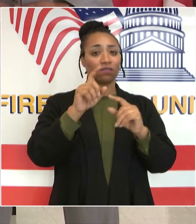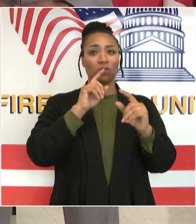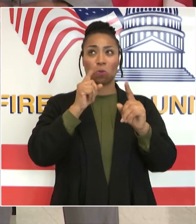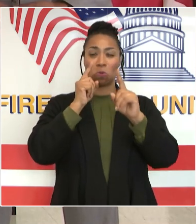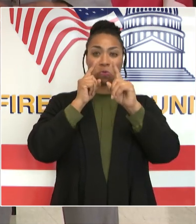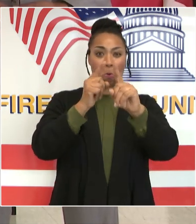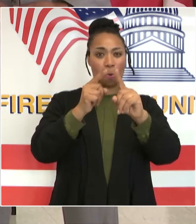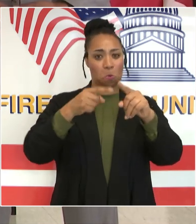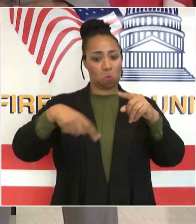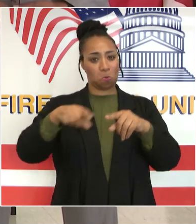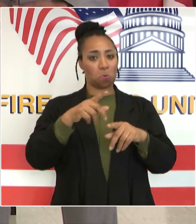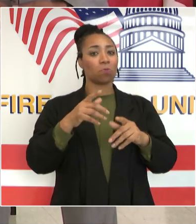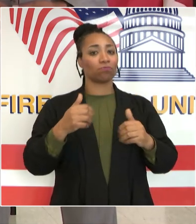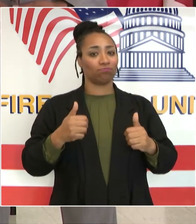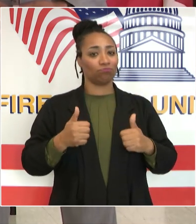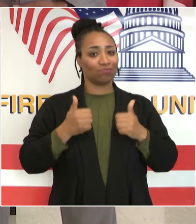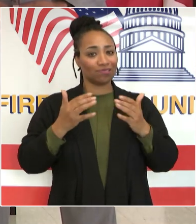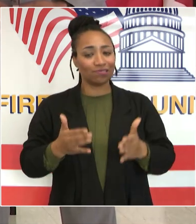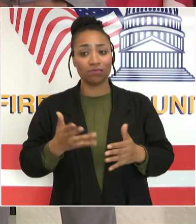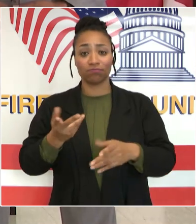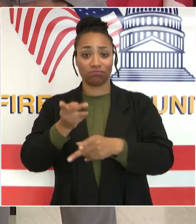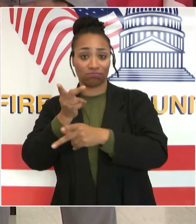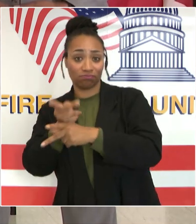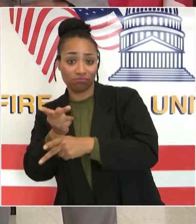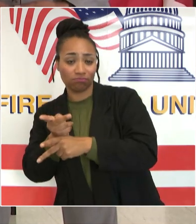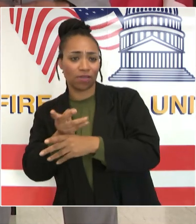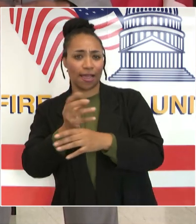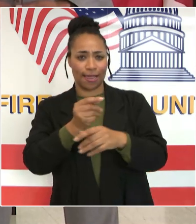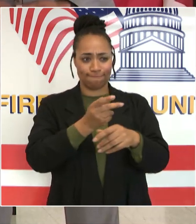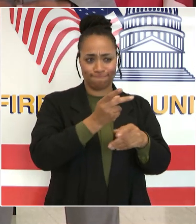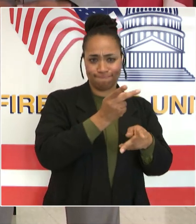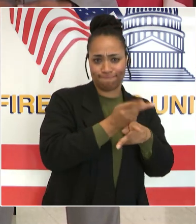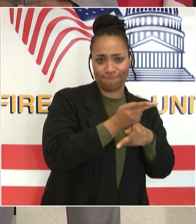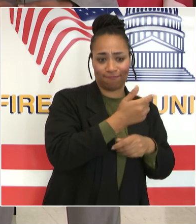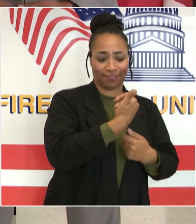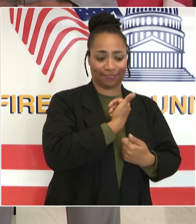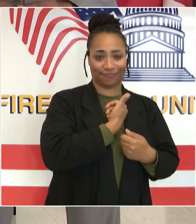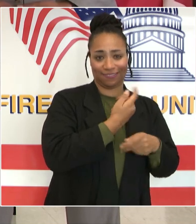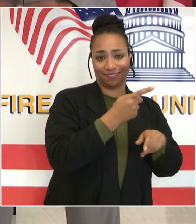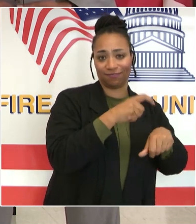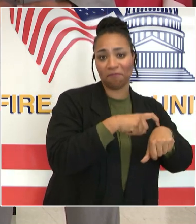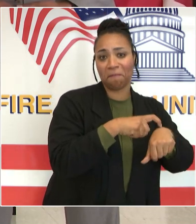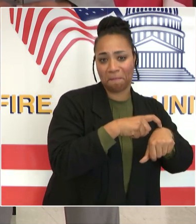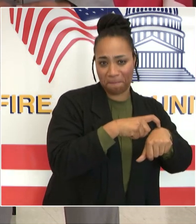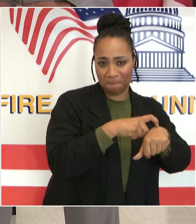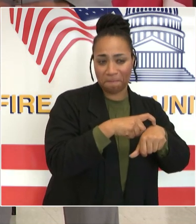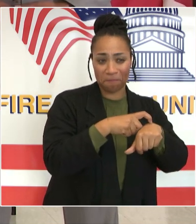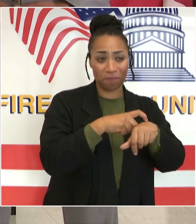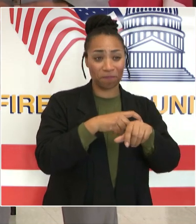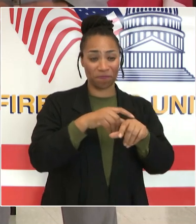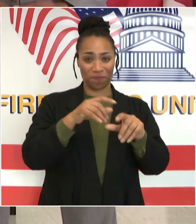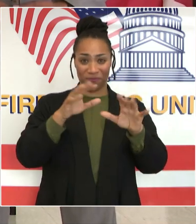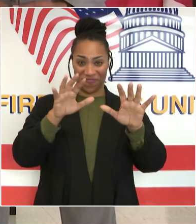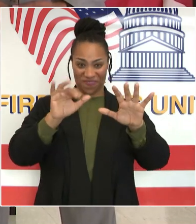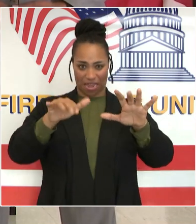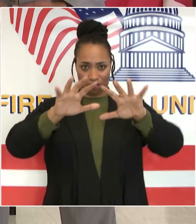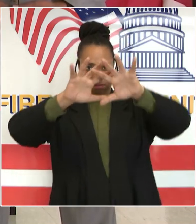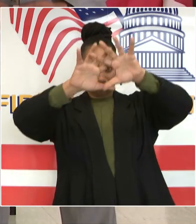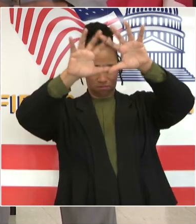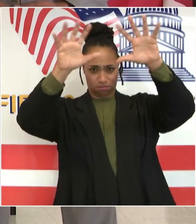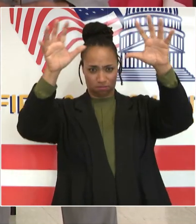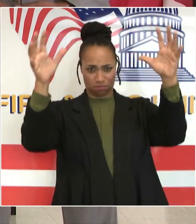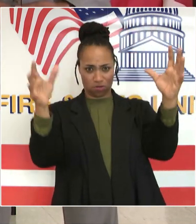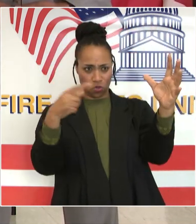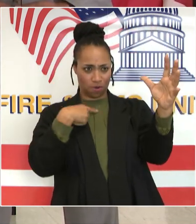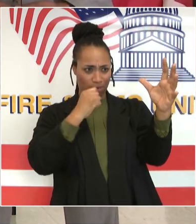this building supports this comprehensive system in helping to ensure that we provide that